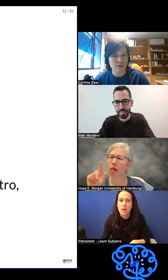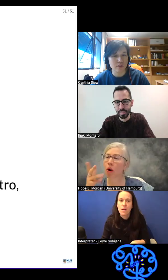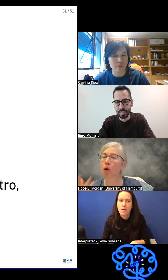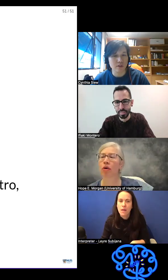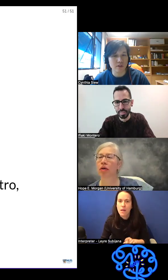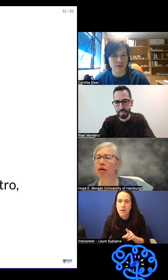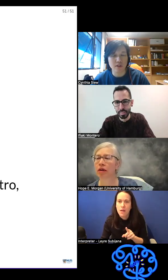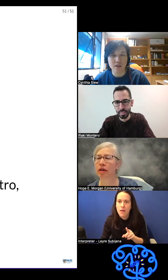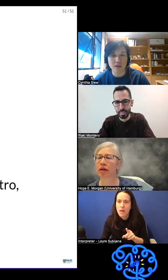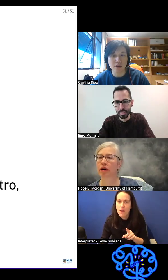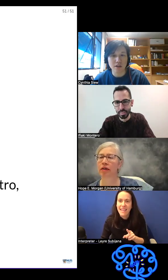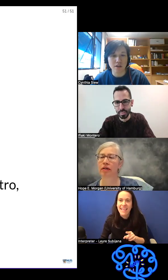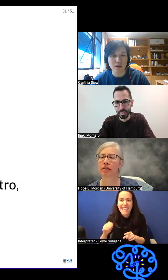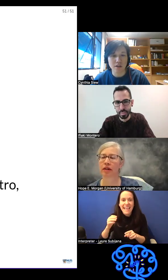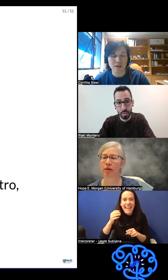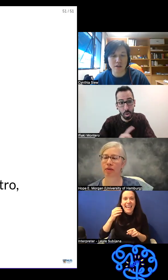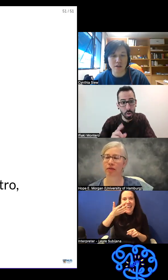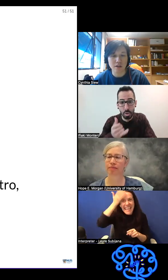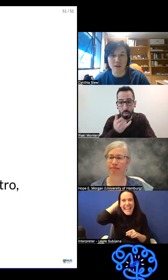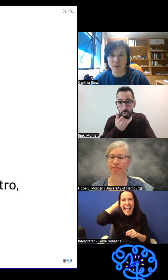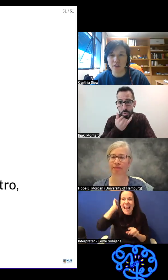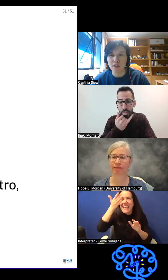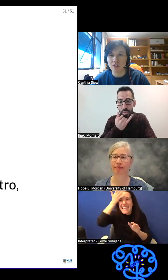It's actually a question from Saul.